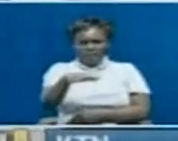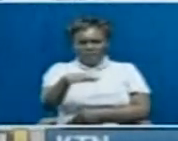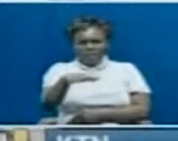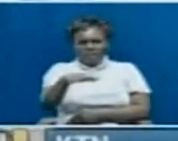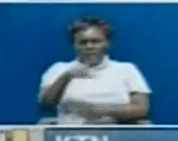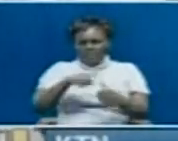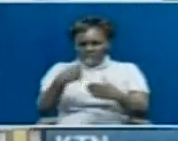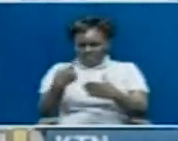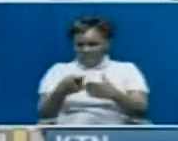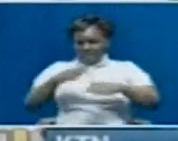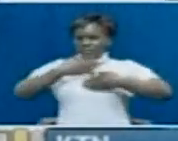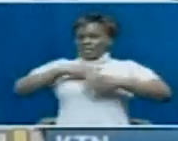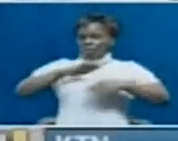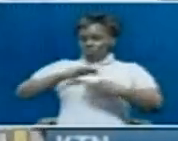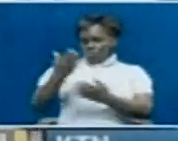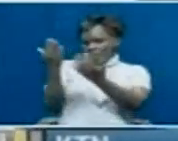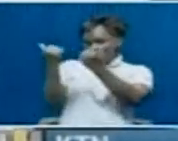ni Samburu iko mbele.